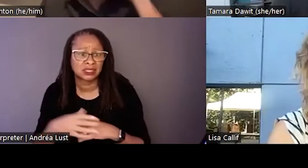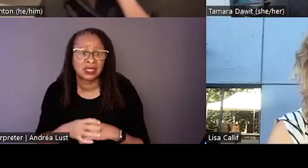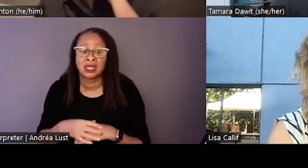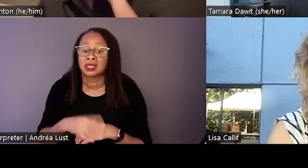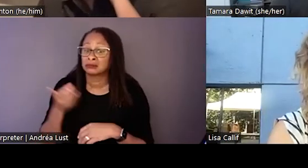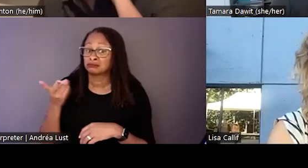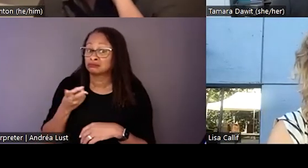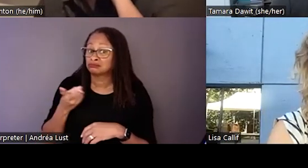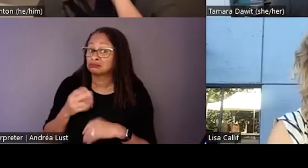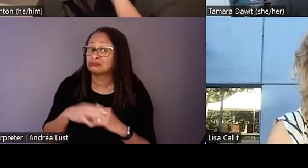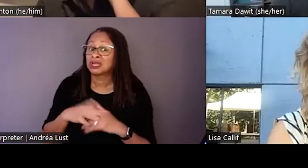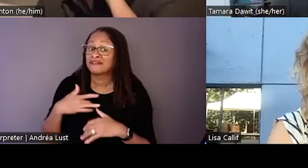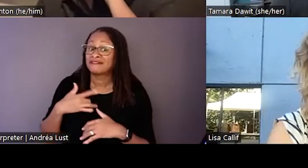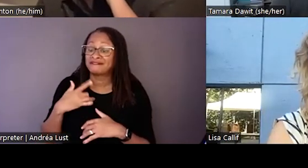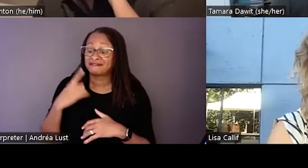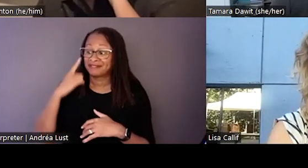filmmakers are